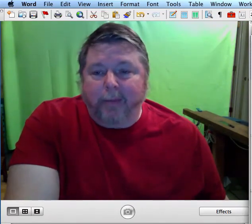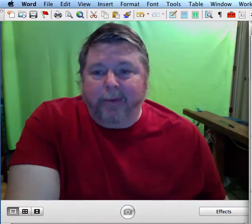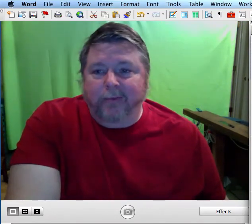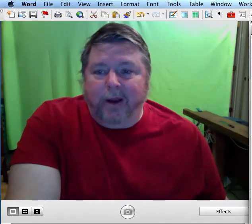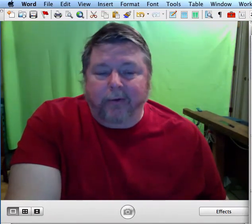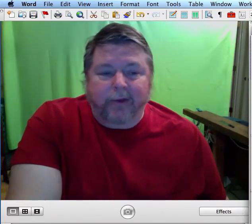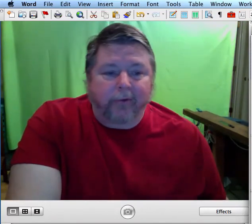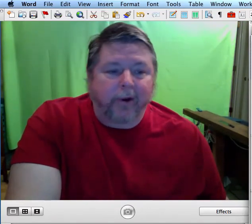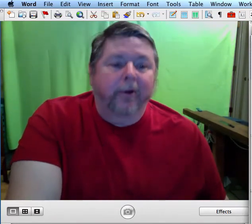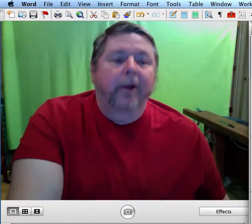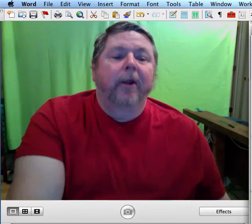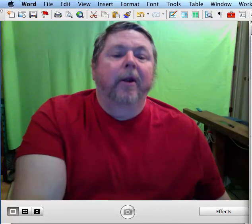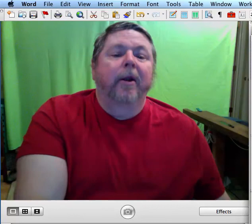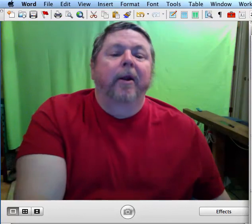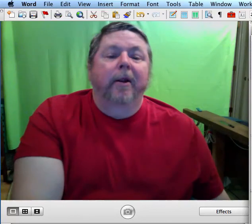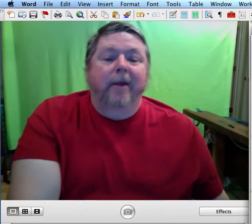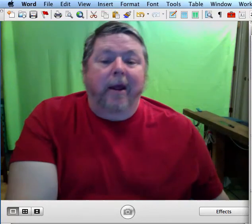Hopkins Medical Center. Whatever.